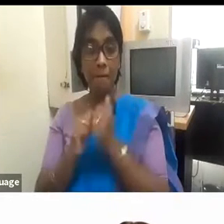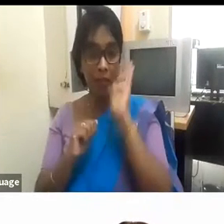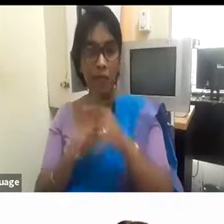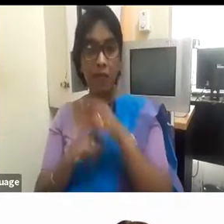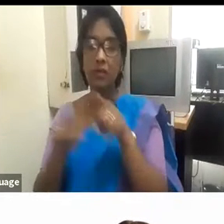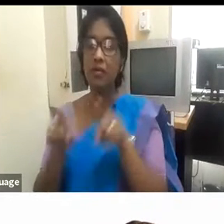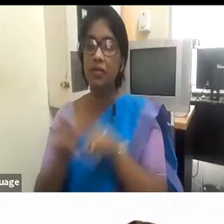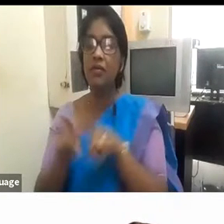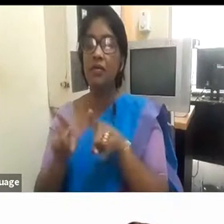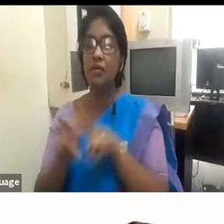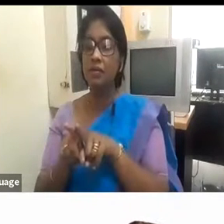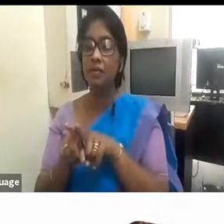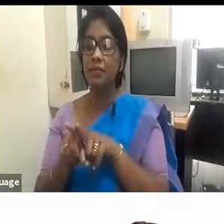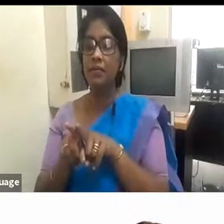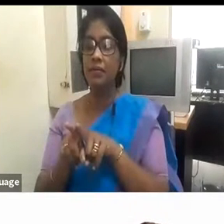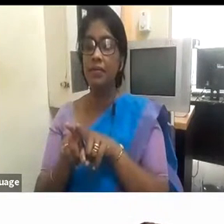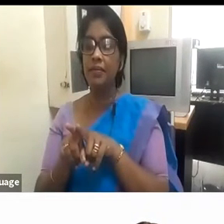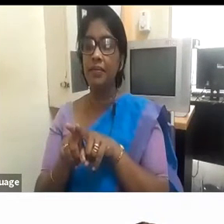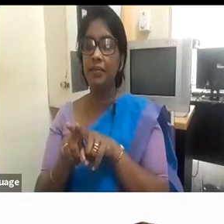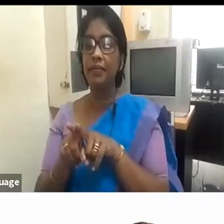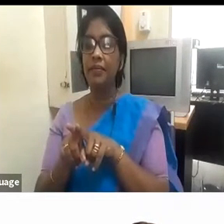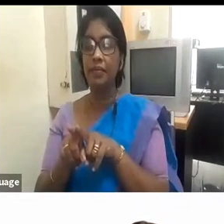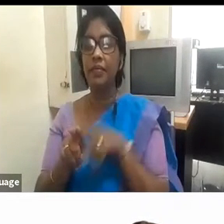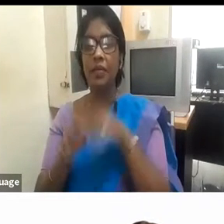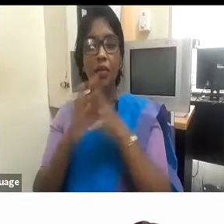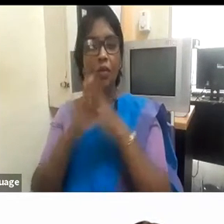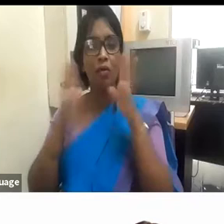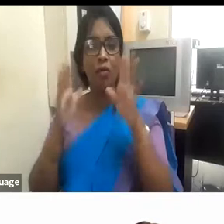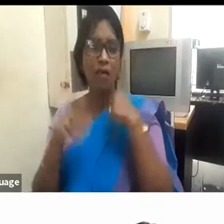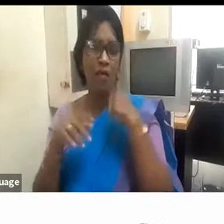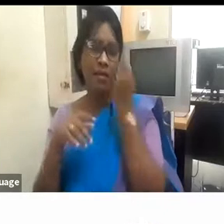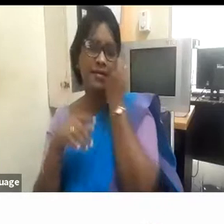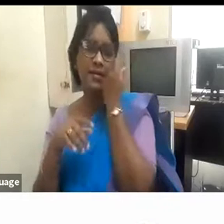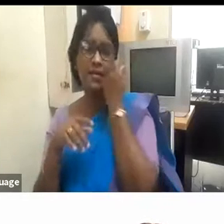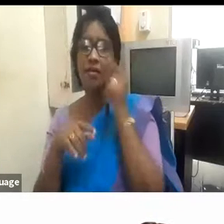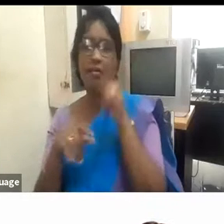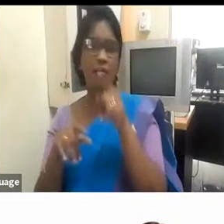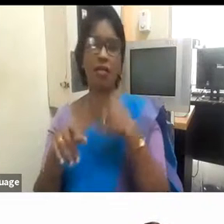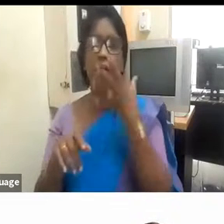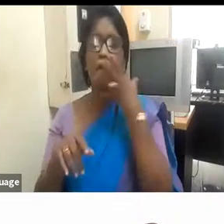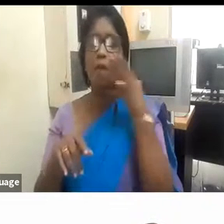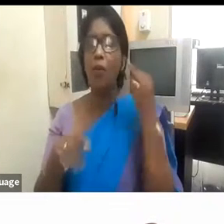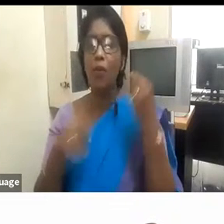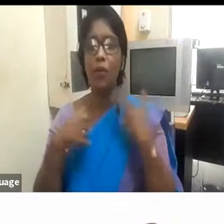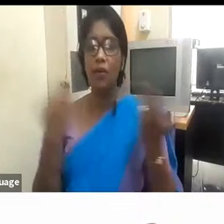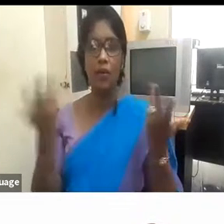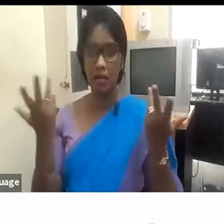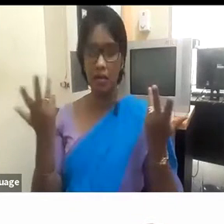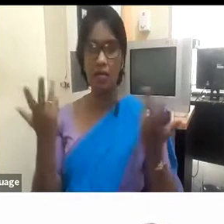everyone is suspicious and you're not used to it. I remember in